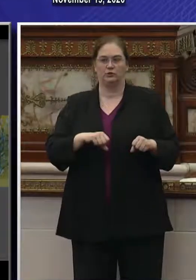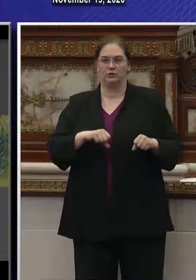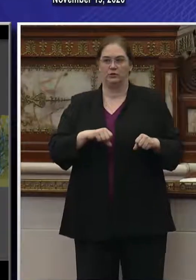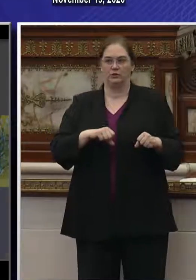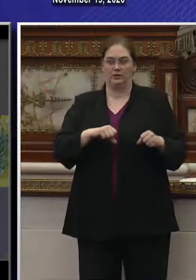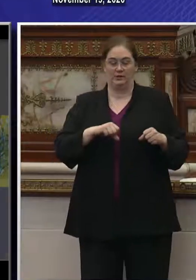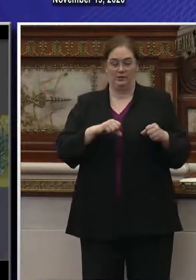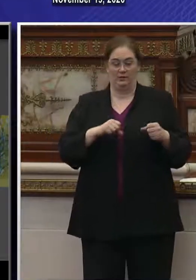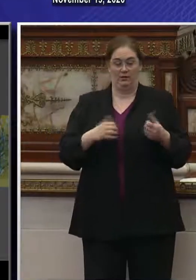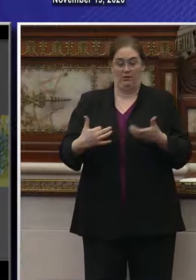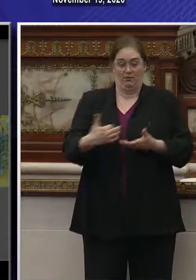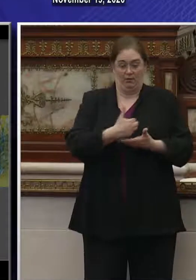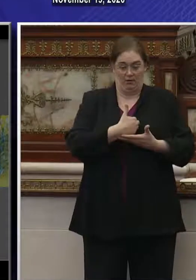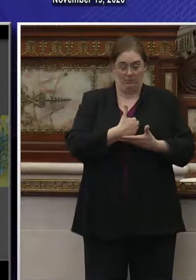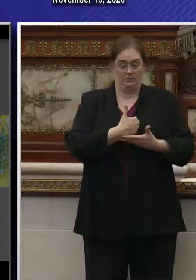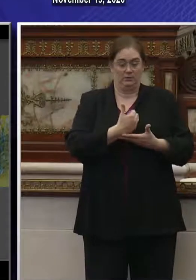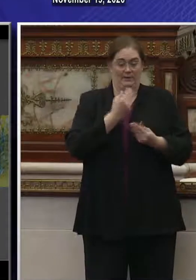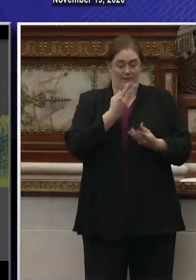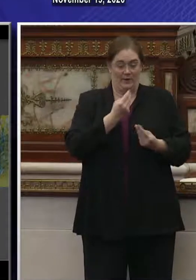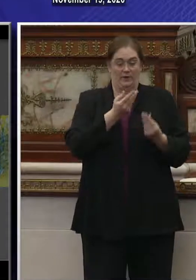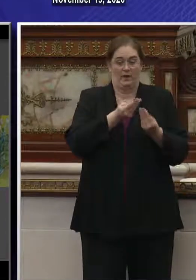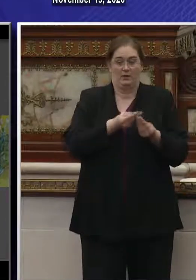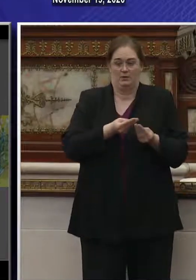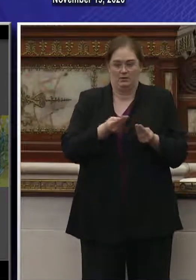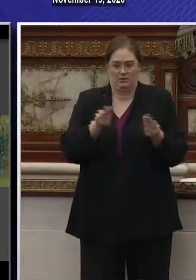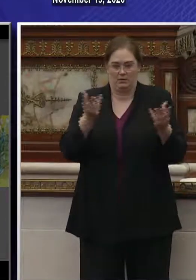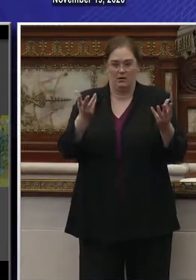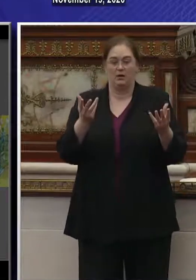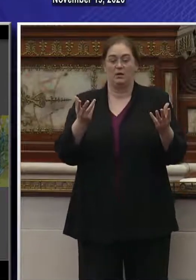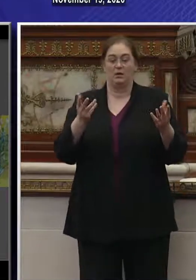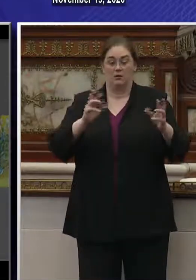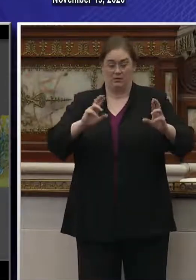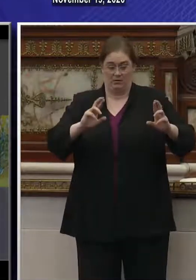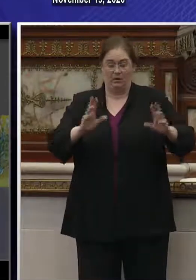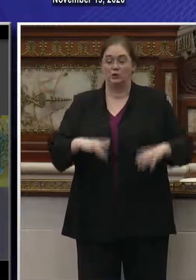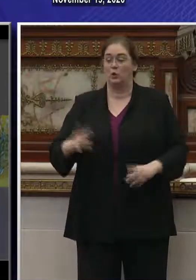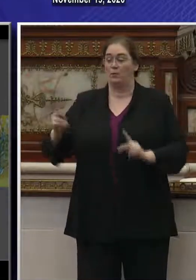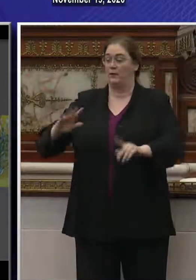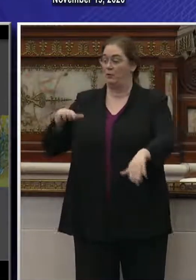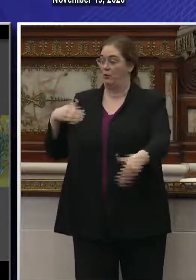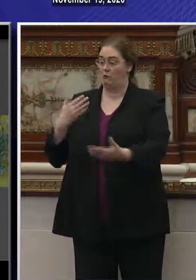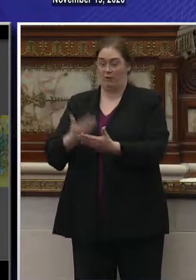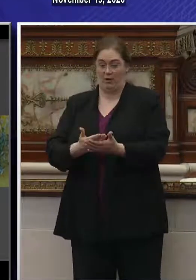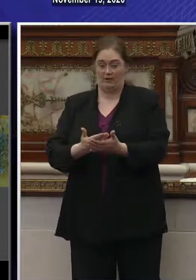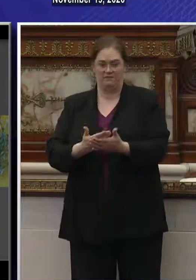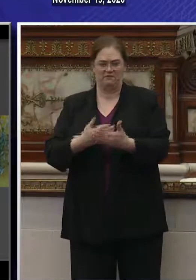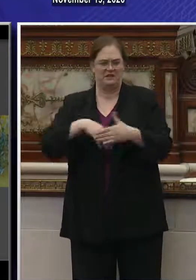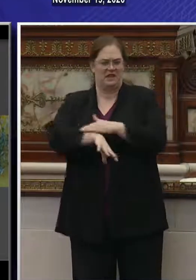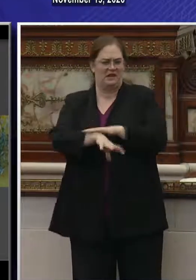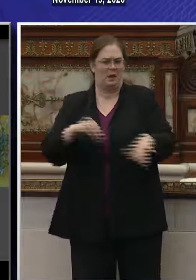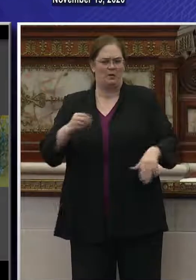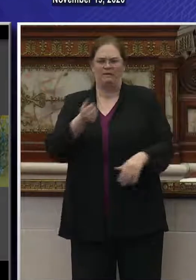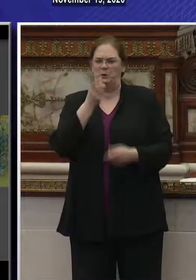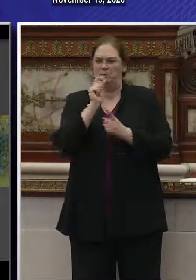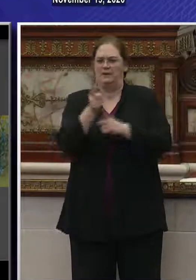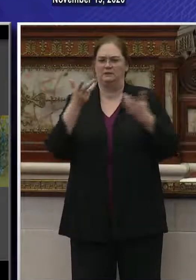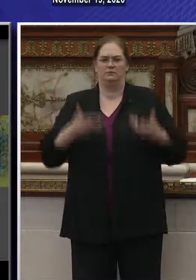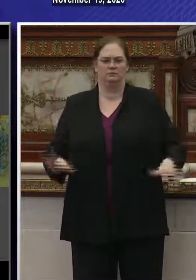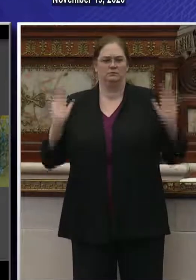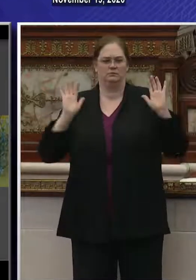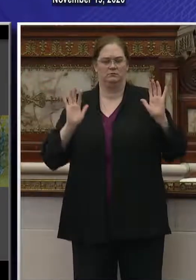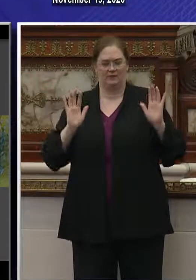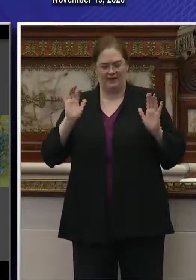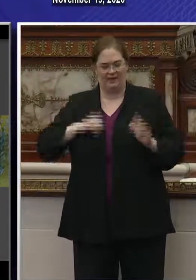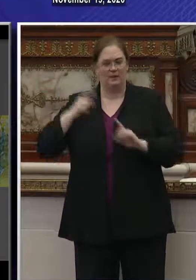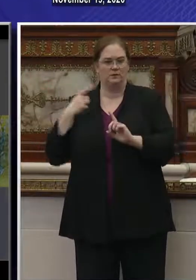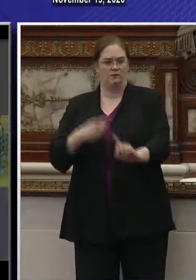all of this data. And then once people come to these sites, they're in and out within a matter of minutes. And that's